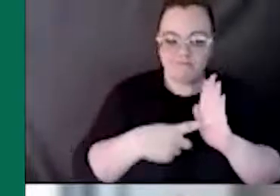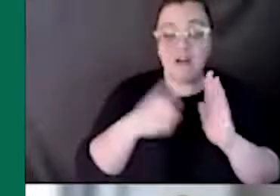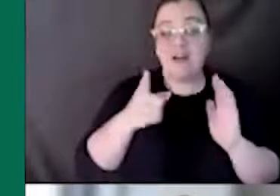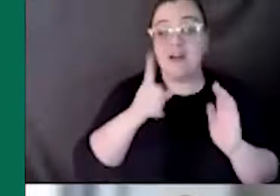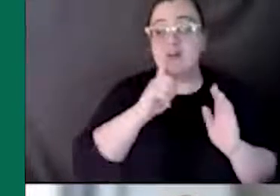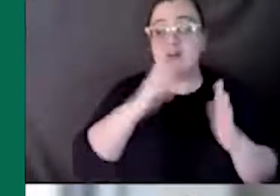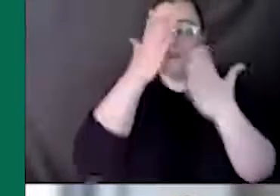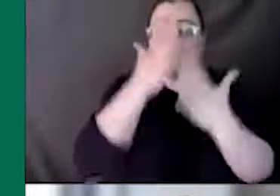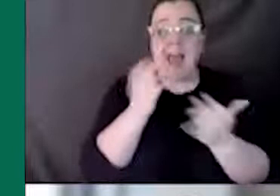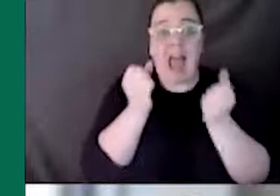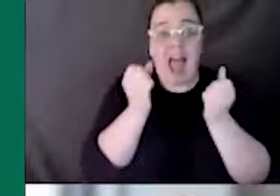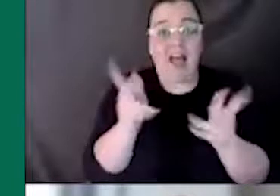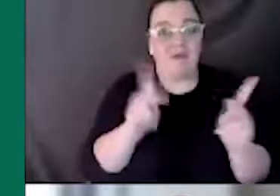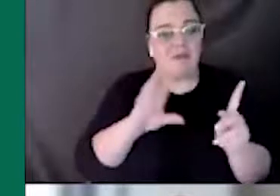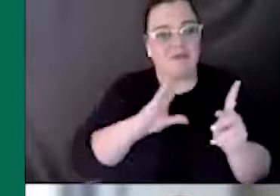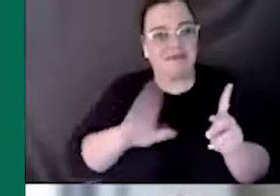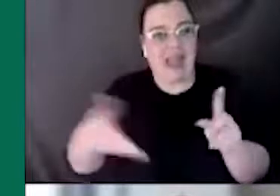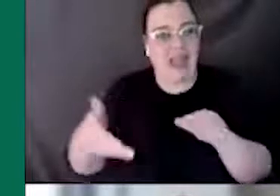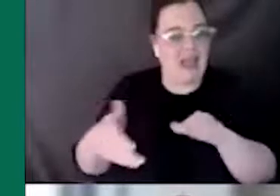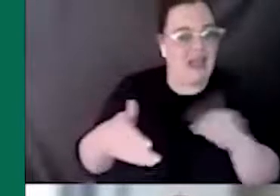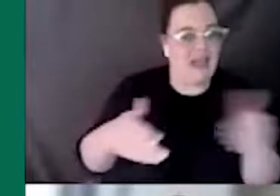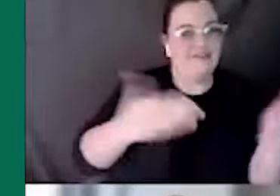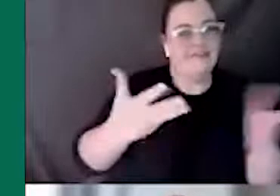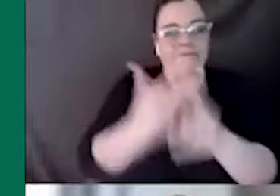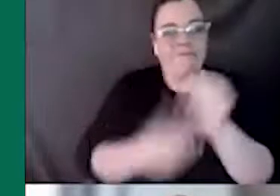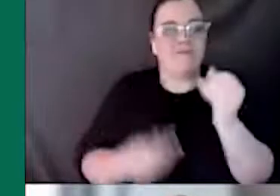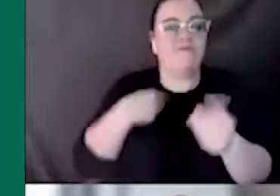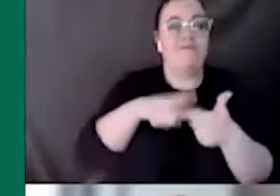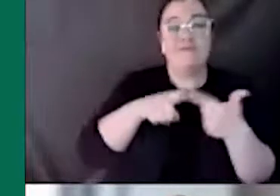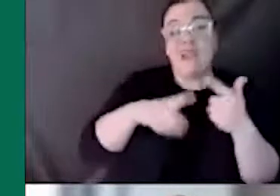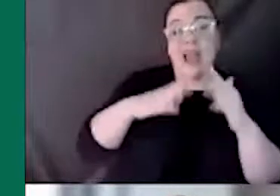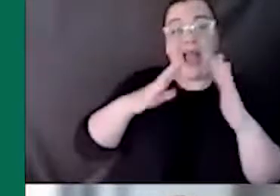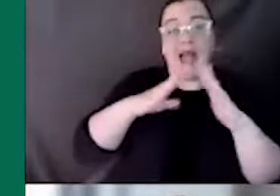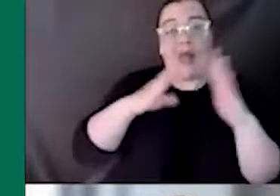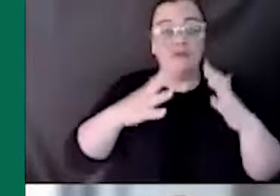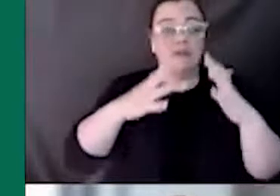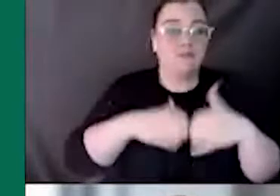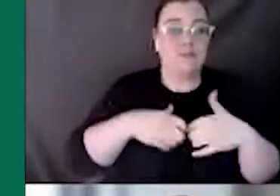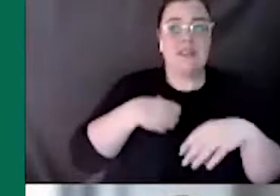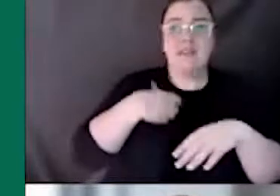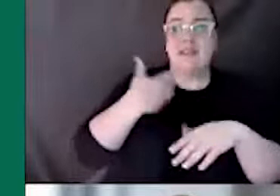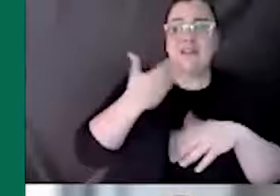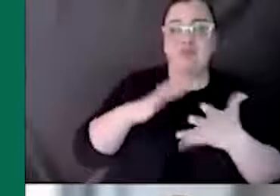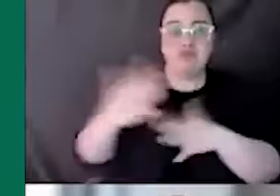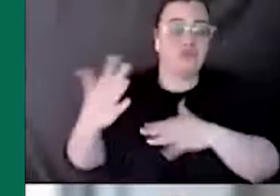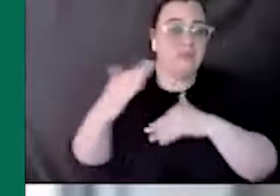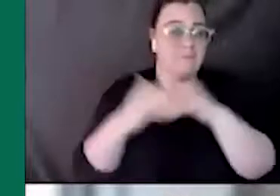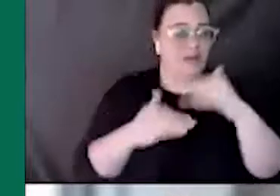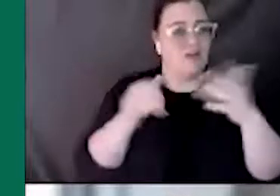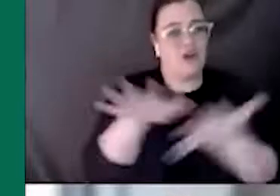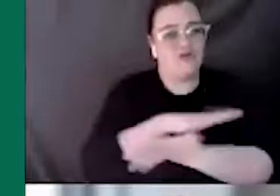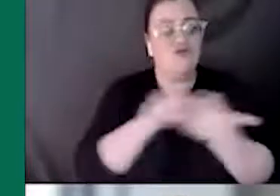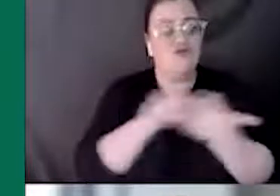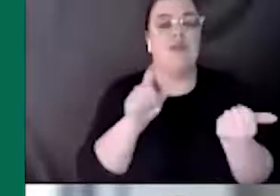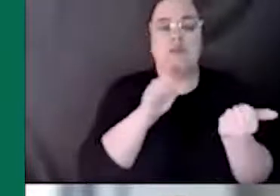of casualties, a great deal of displacement, houses and structures that were destroyed. And so